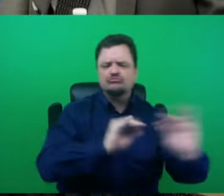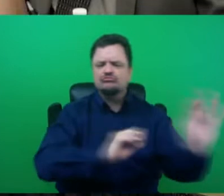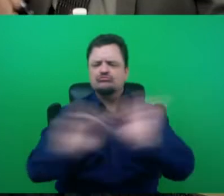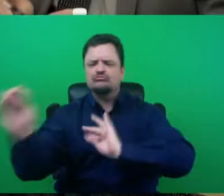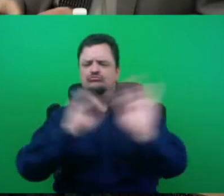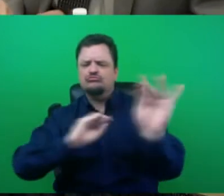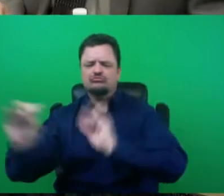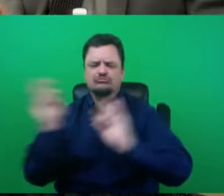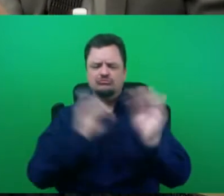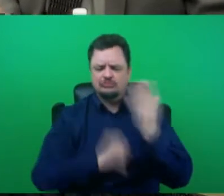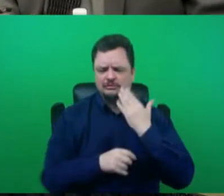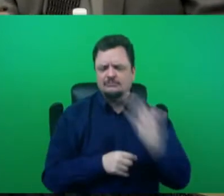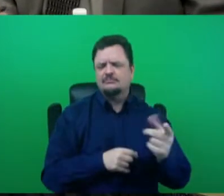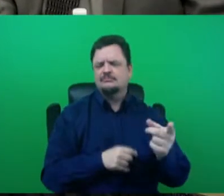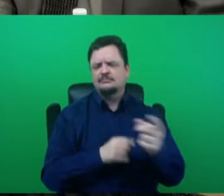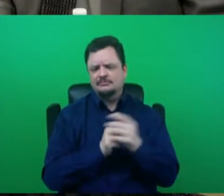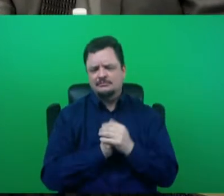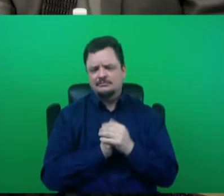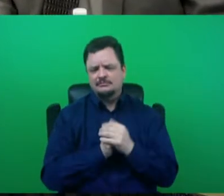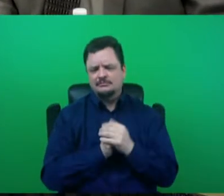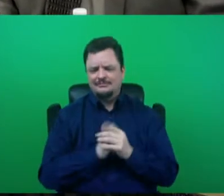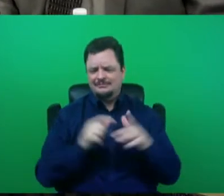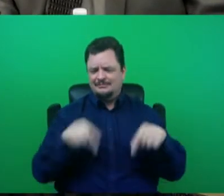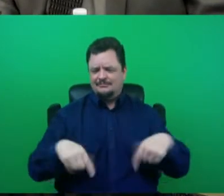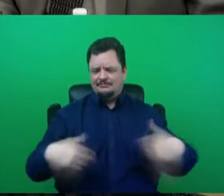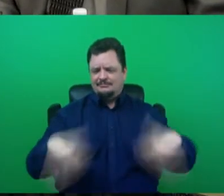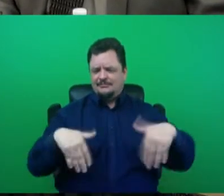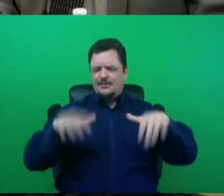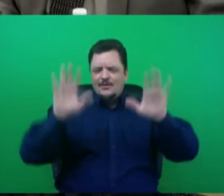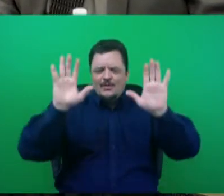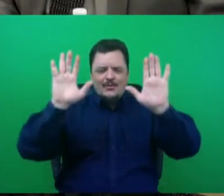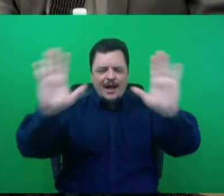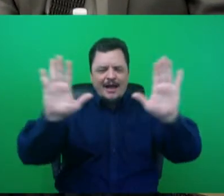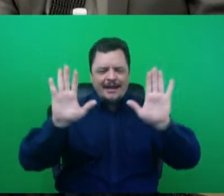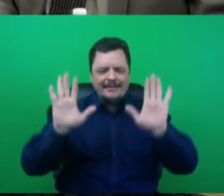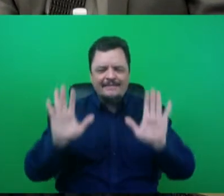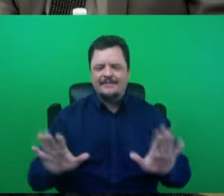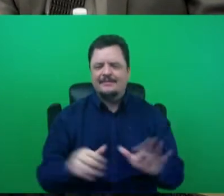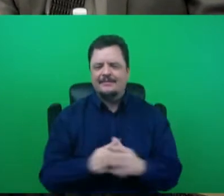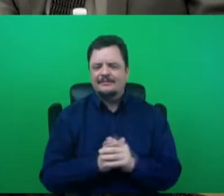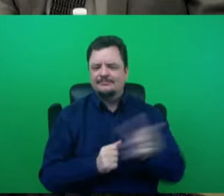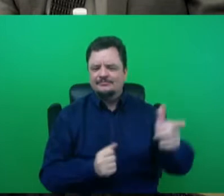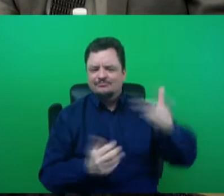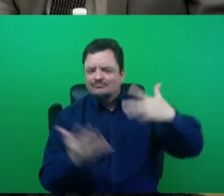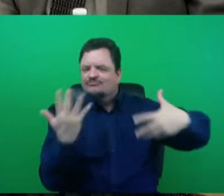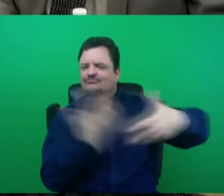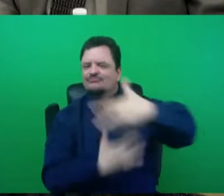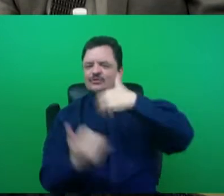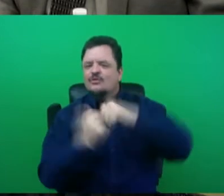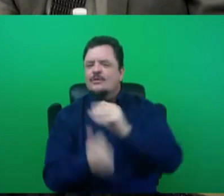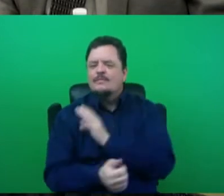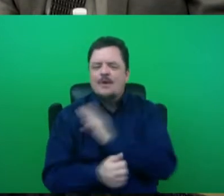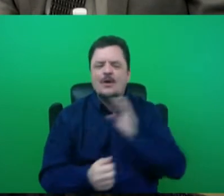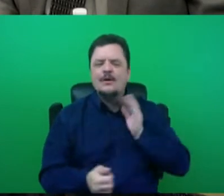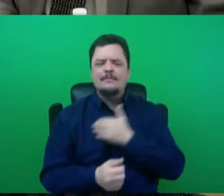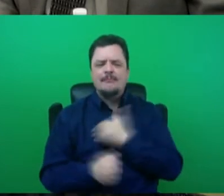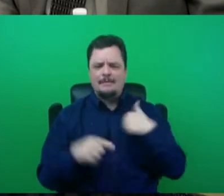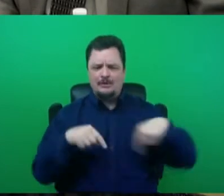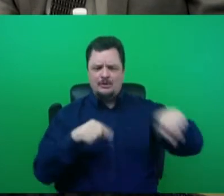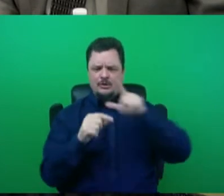it's a great thing to be surrounded by board members who really care passionately, and that's very, very clear.